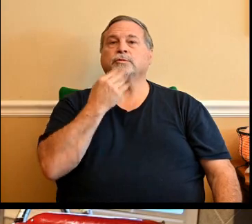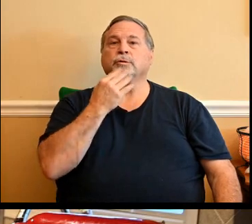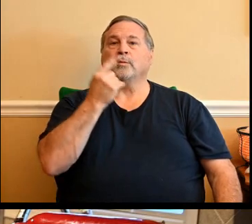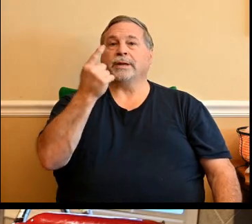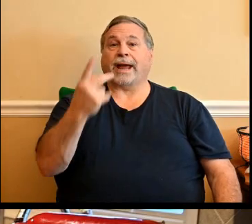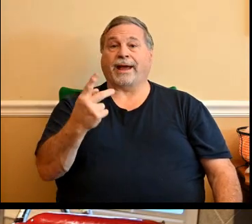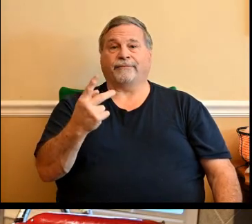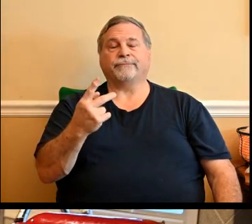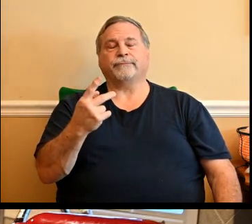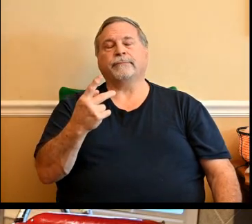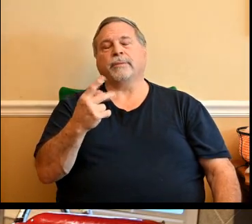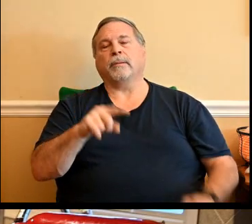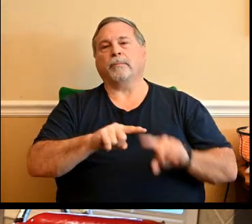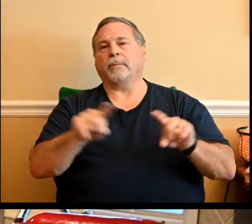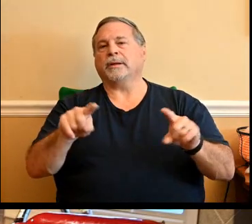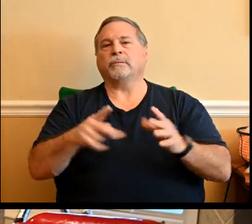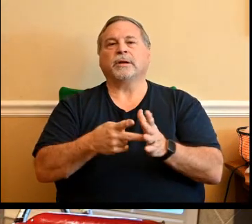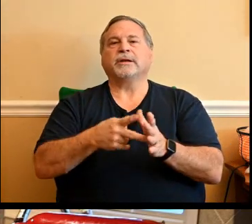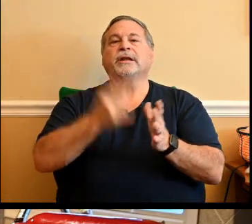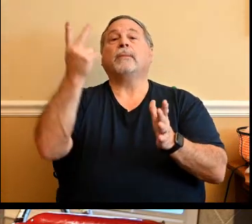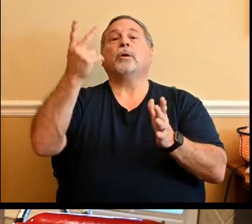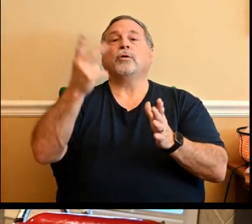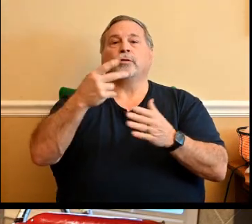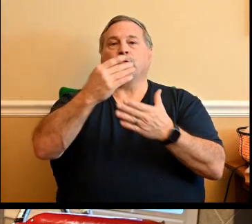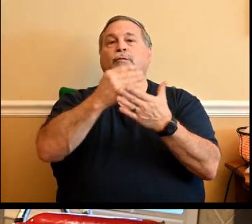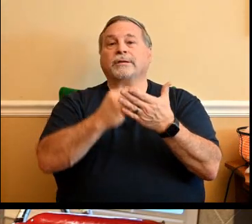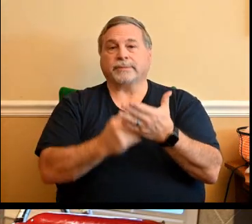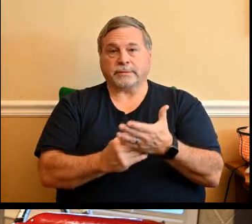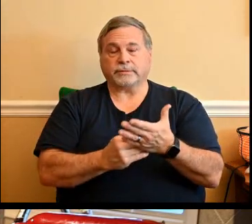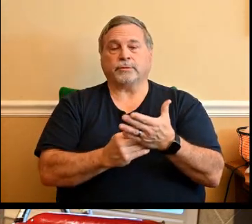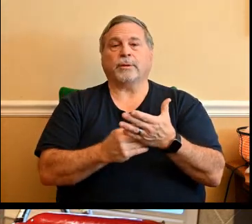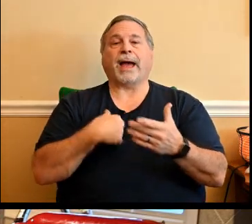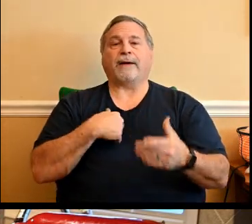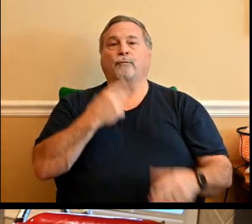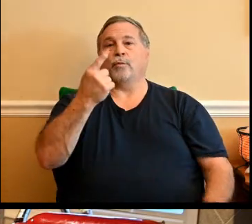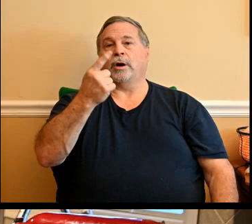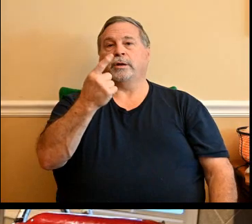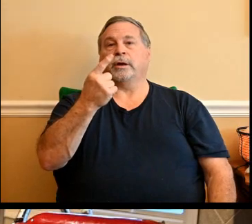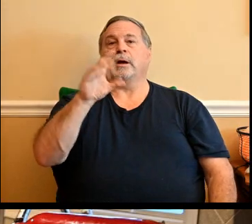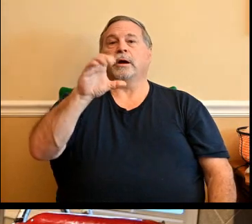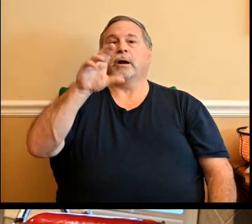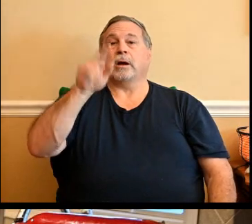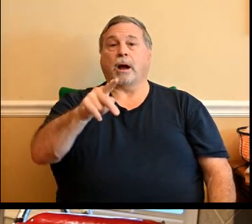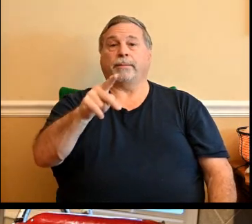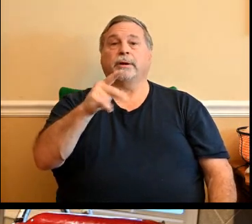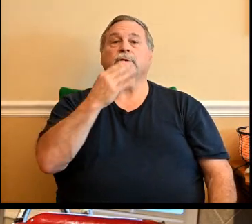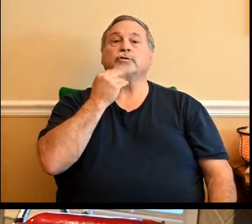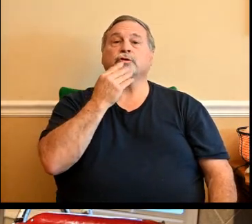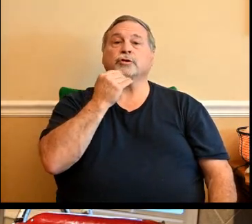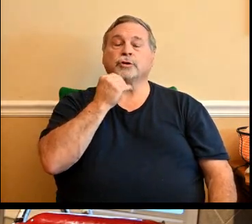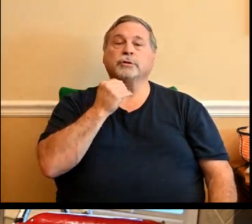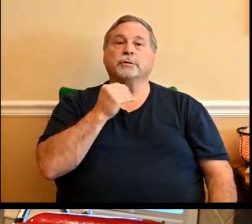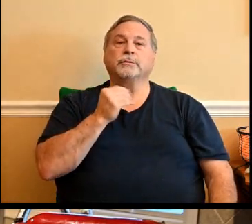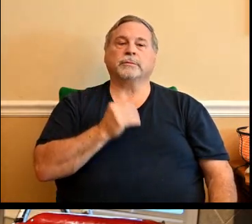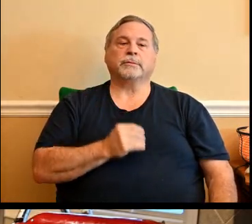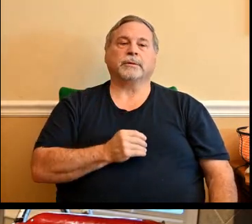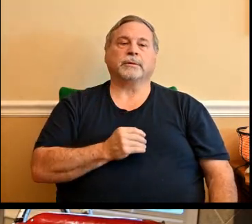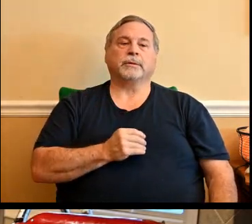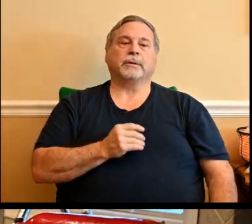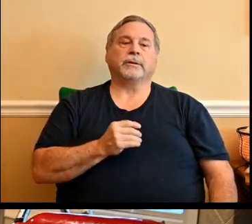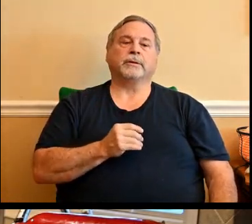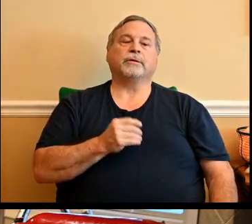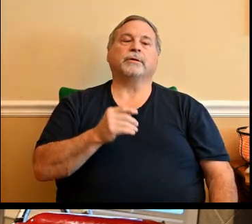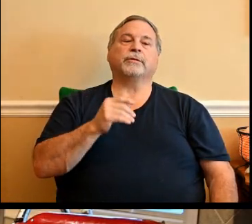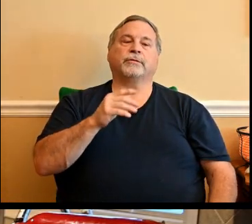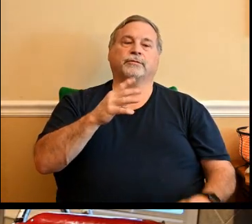for a half a cup of granulated sugar, but we're doubling the recipe, so I've put a cup of sugar in. It's calling for, again, a stick